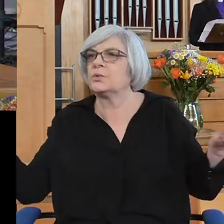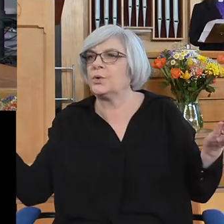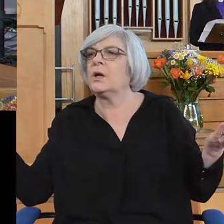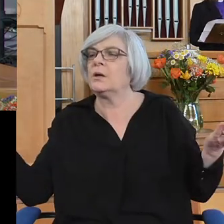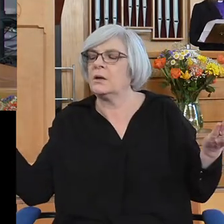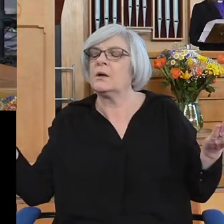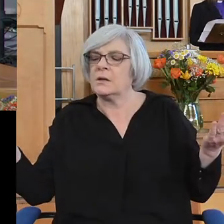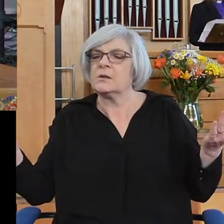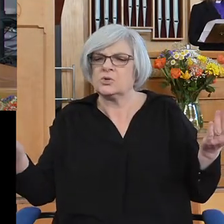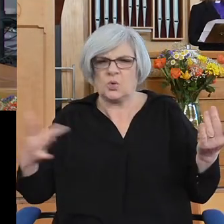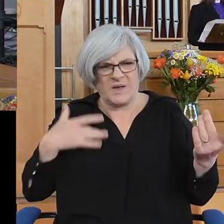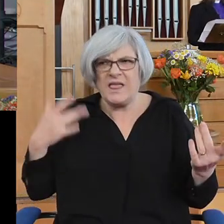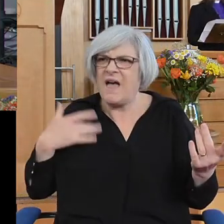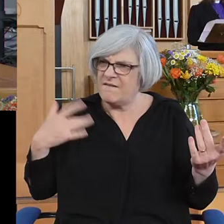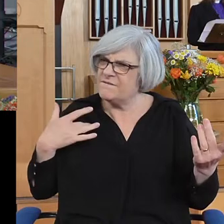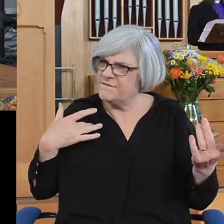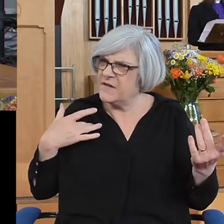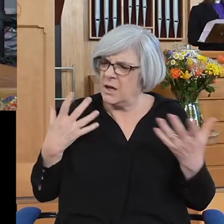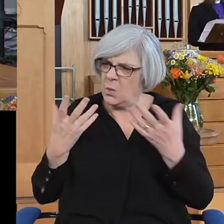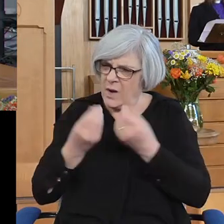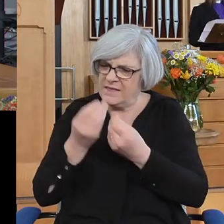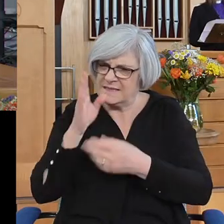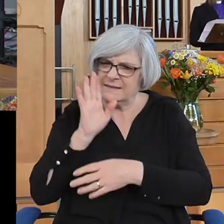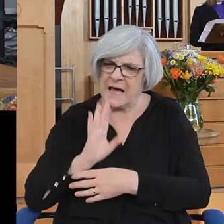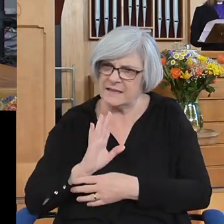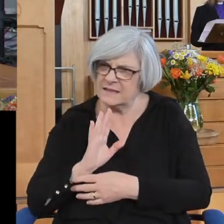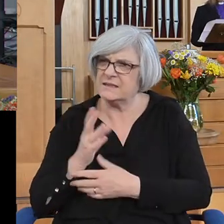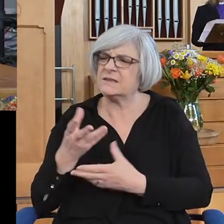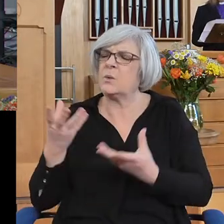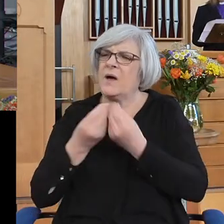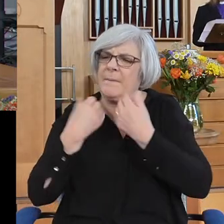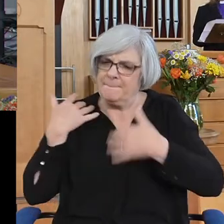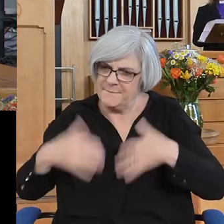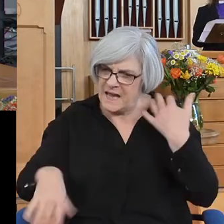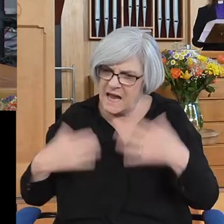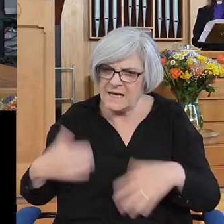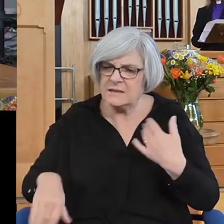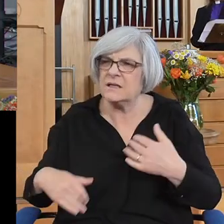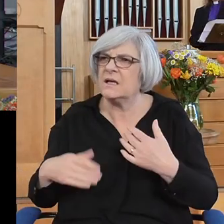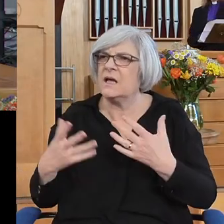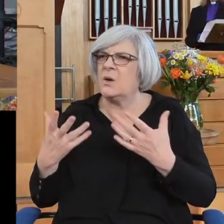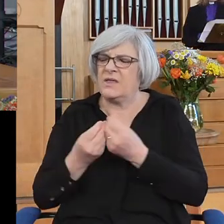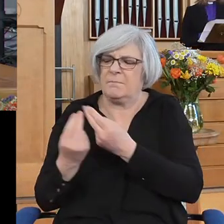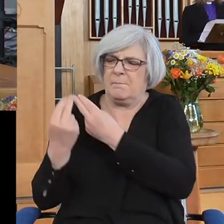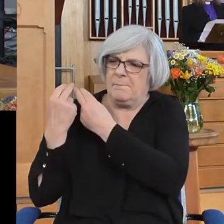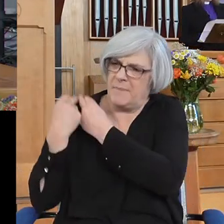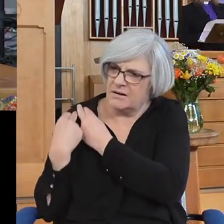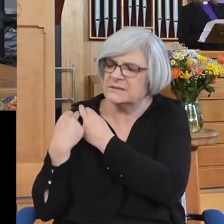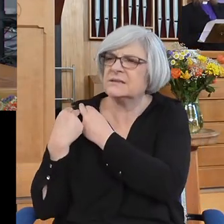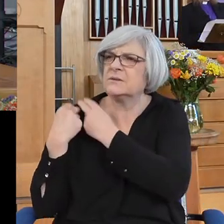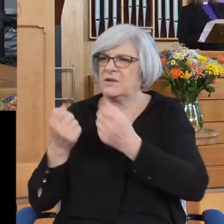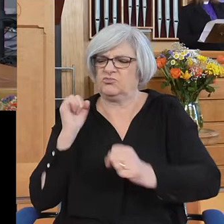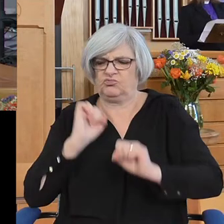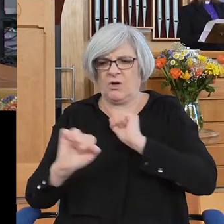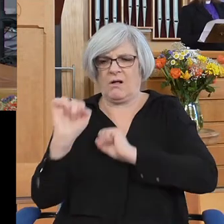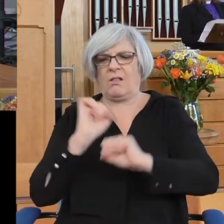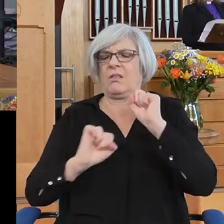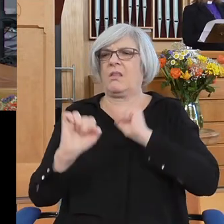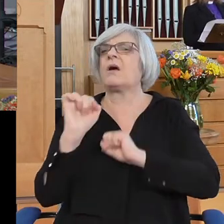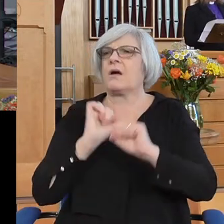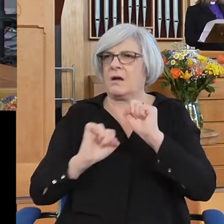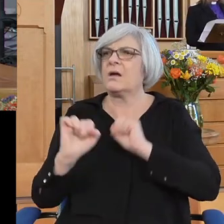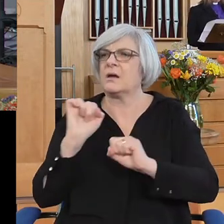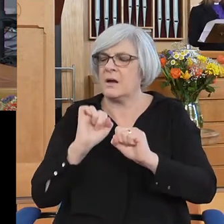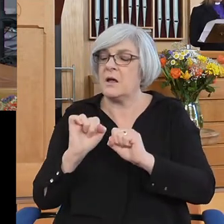live even with lament, even with pain, even with burden and even with struggle,